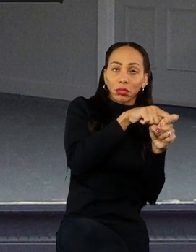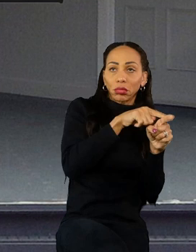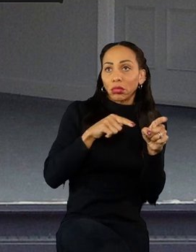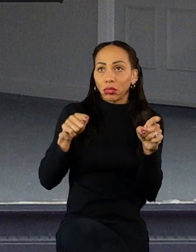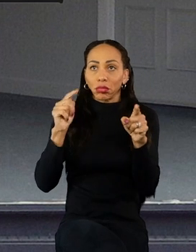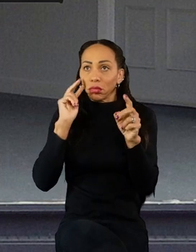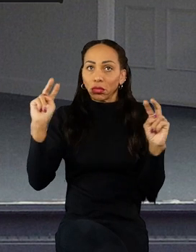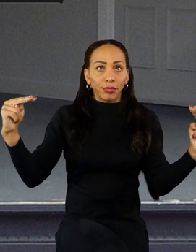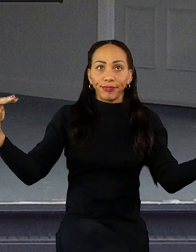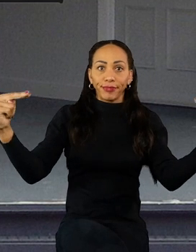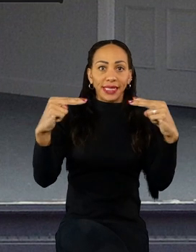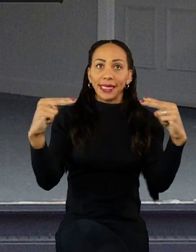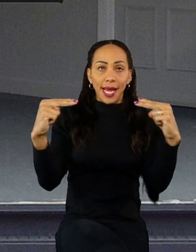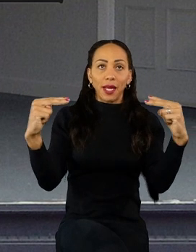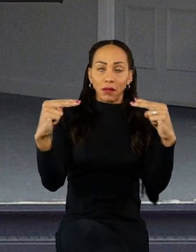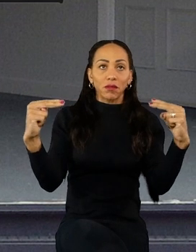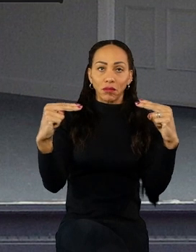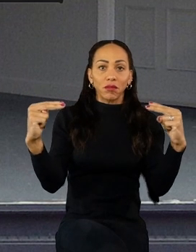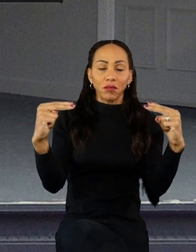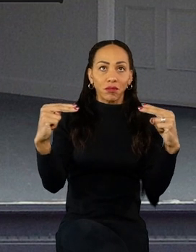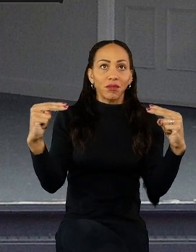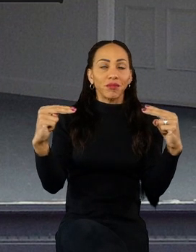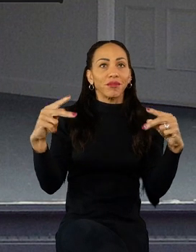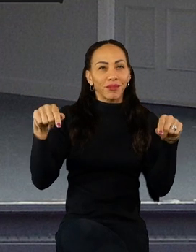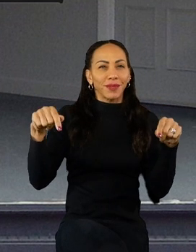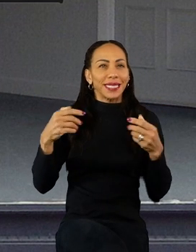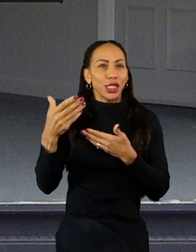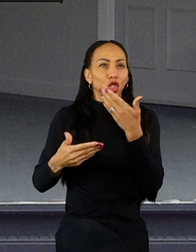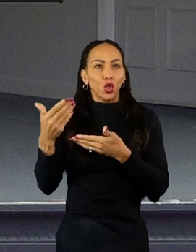member, they'll be able to see them in